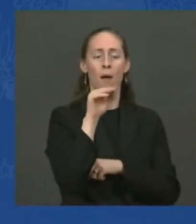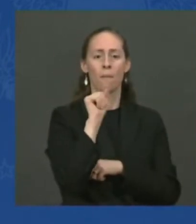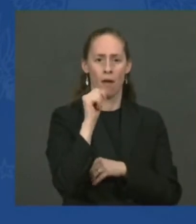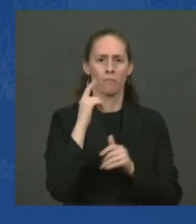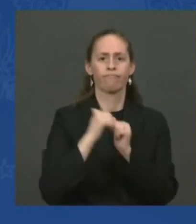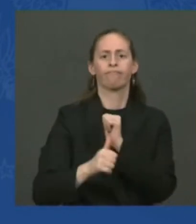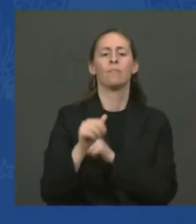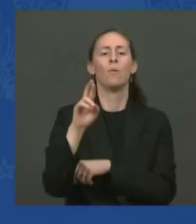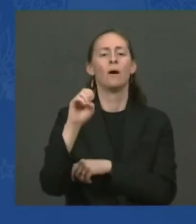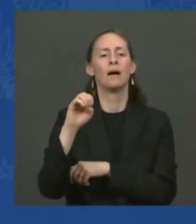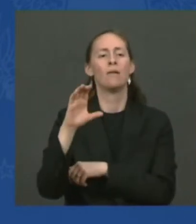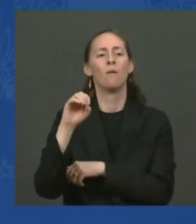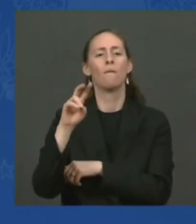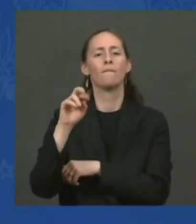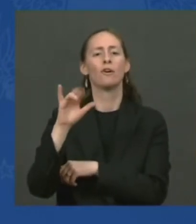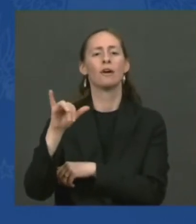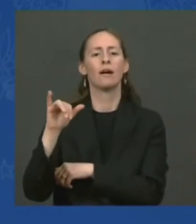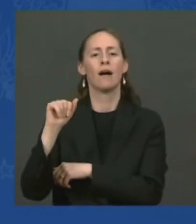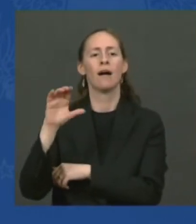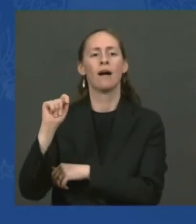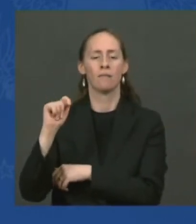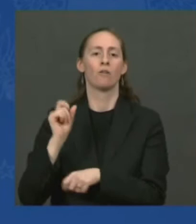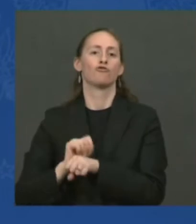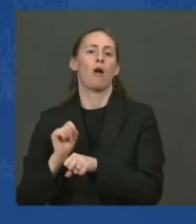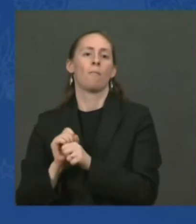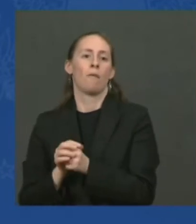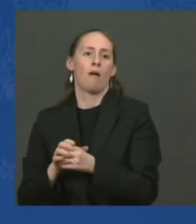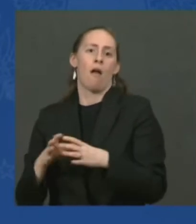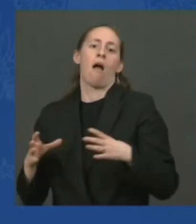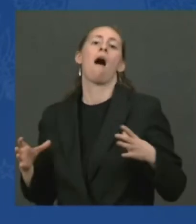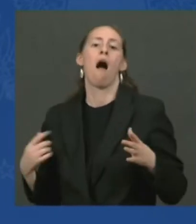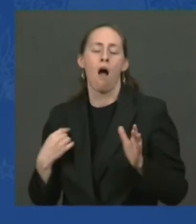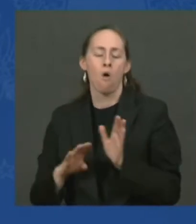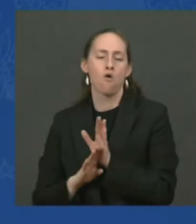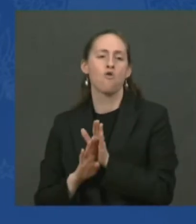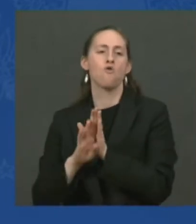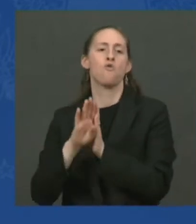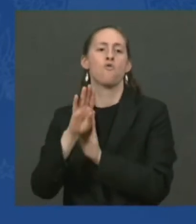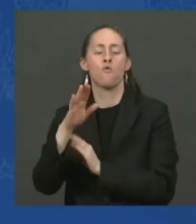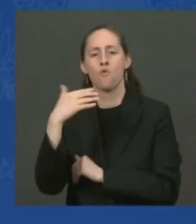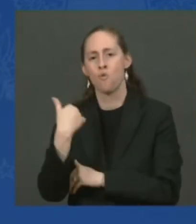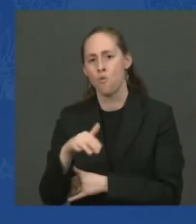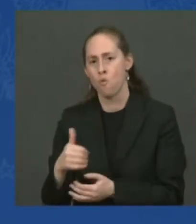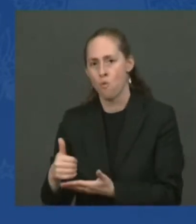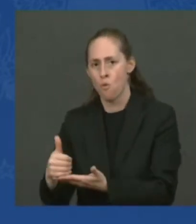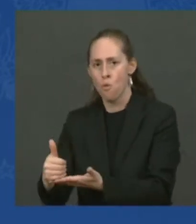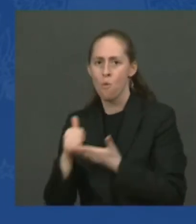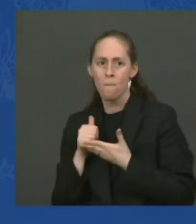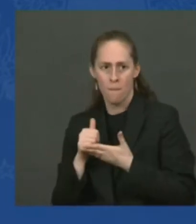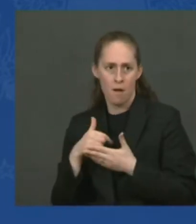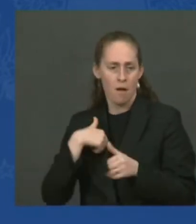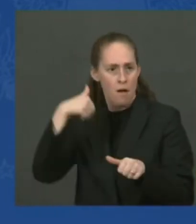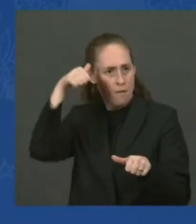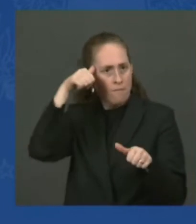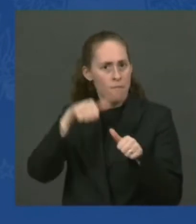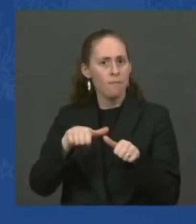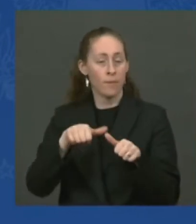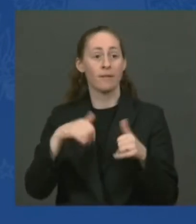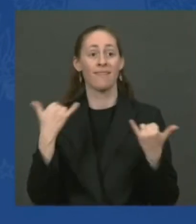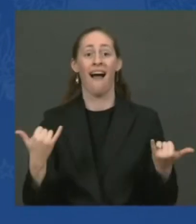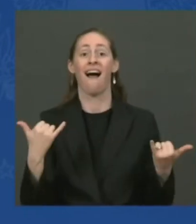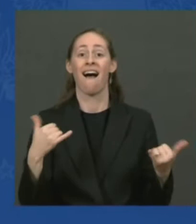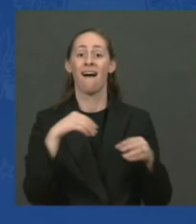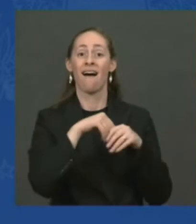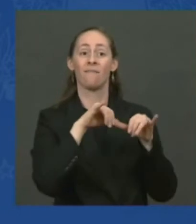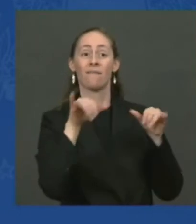of jobs as the economy recovered. Yes. Just like this infrastructure law will do for workers today,